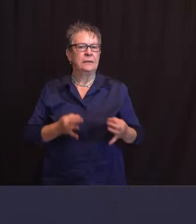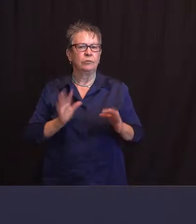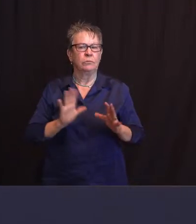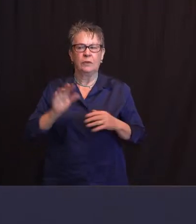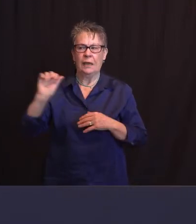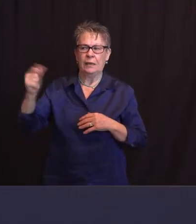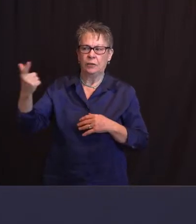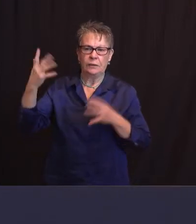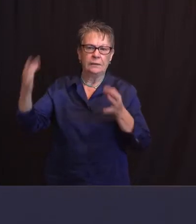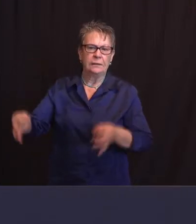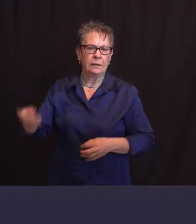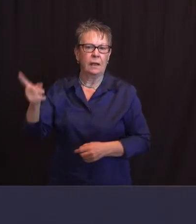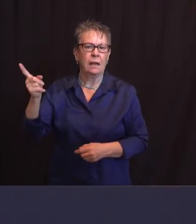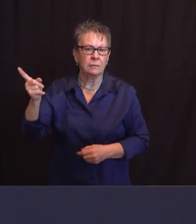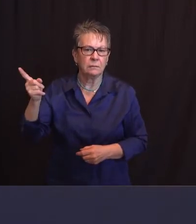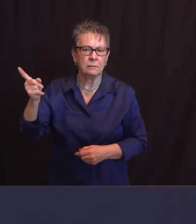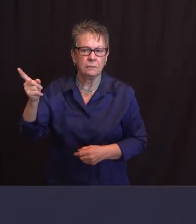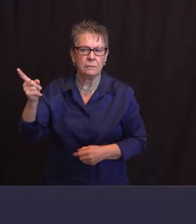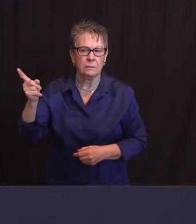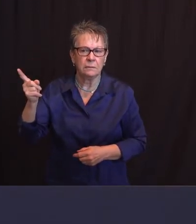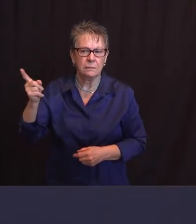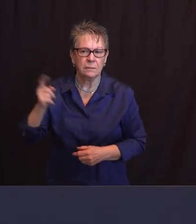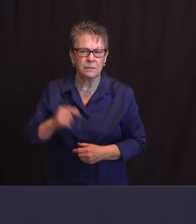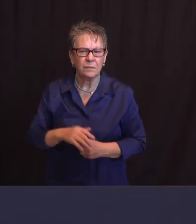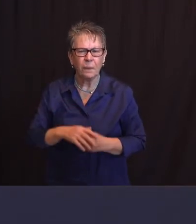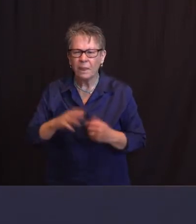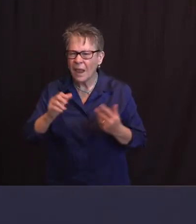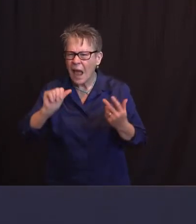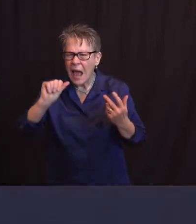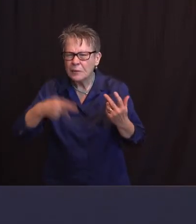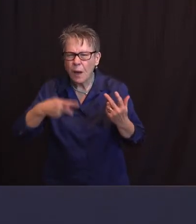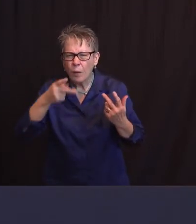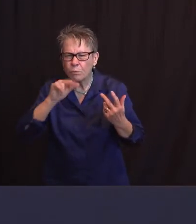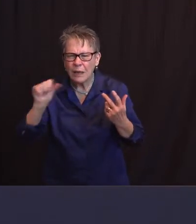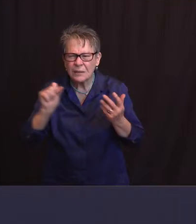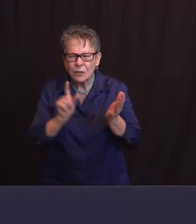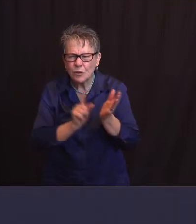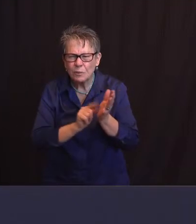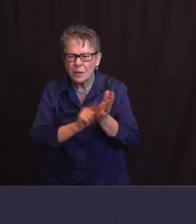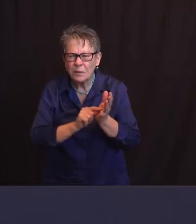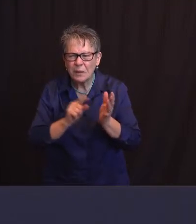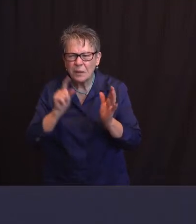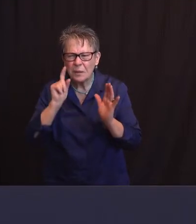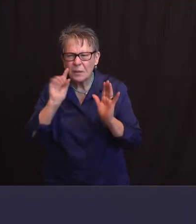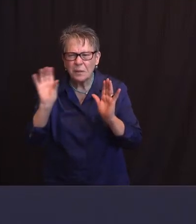I literally was told about this caption. I frankly didn't believe it.